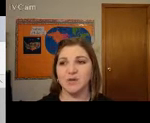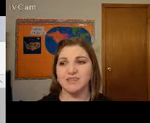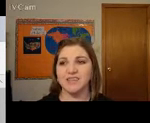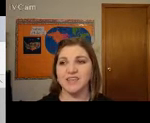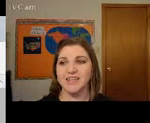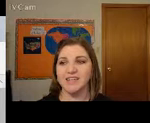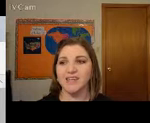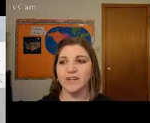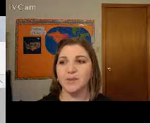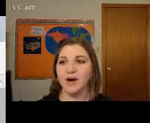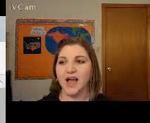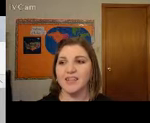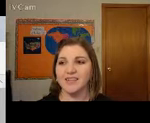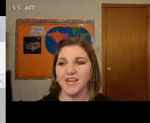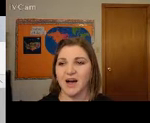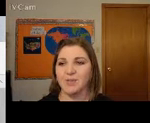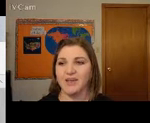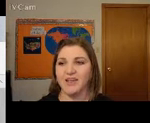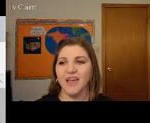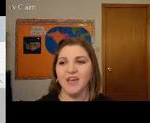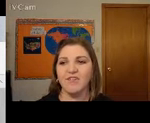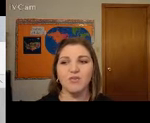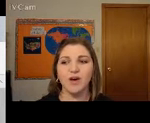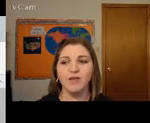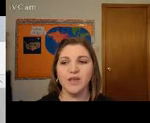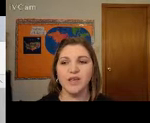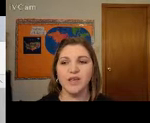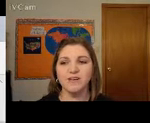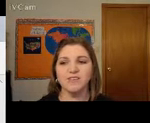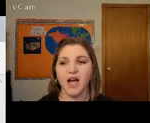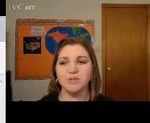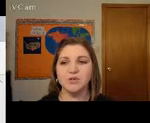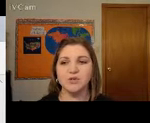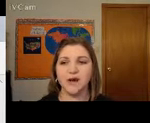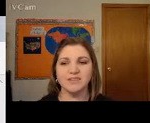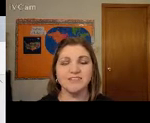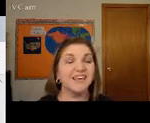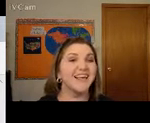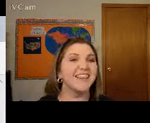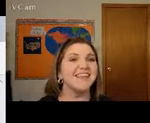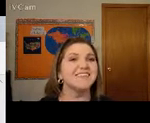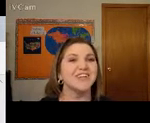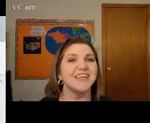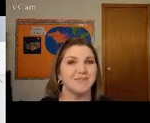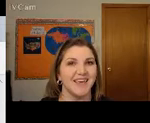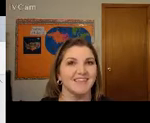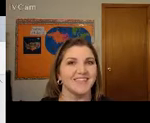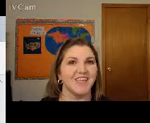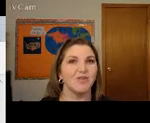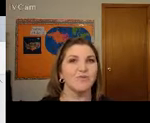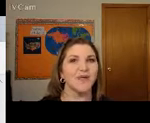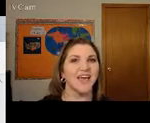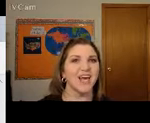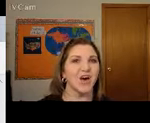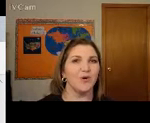fvsweet.weebly.com. You can see it in the address bar at the top. If you go here to these top two buttons, these are gym kits that